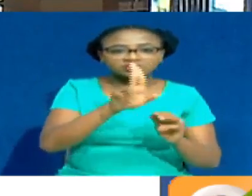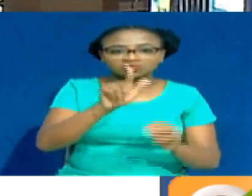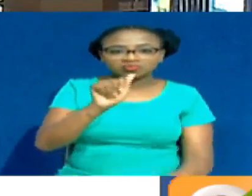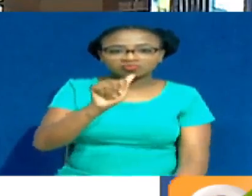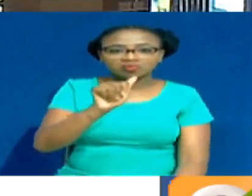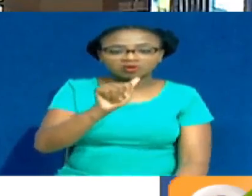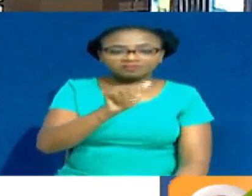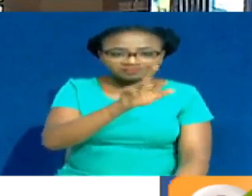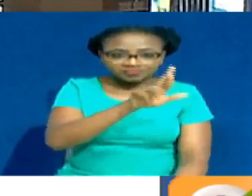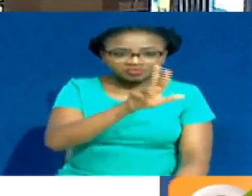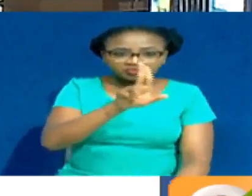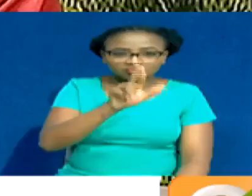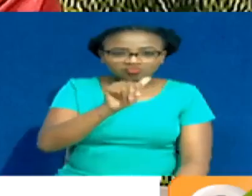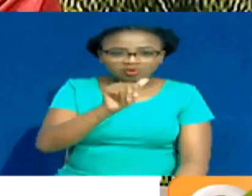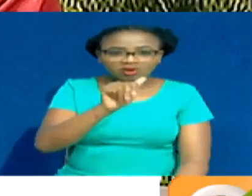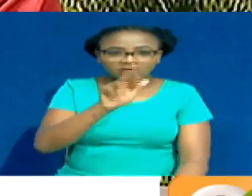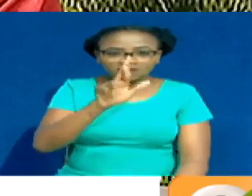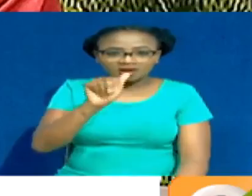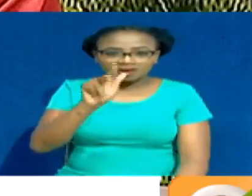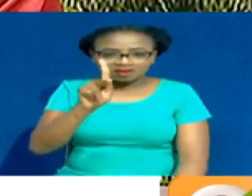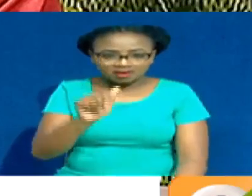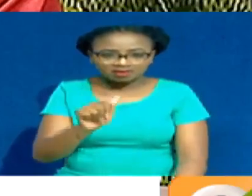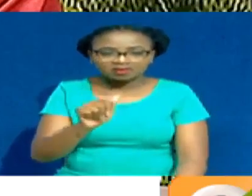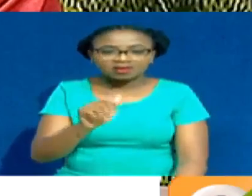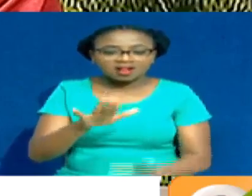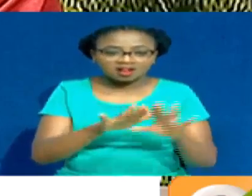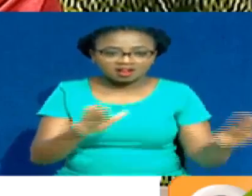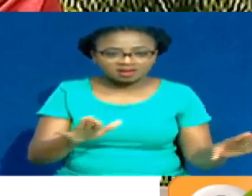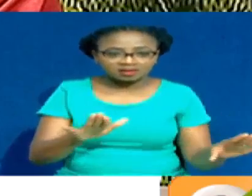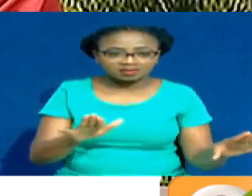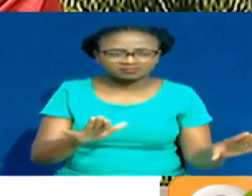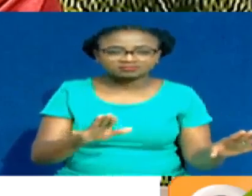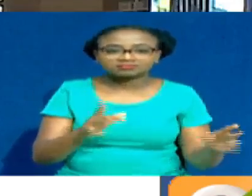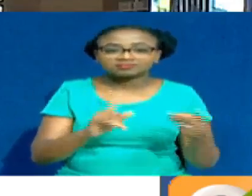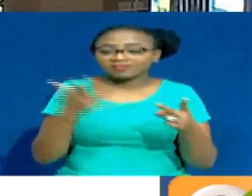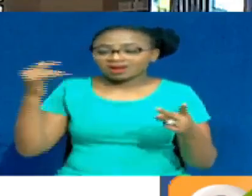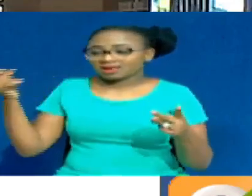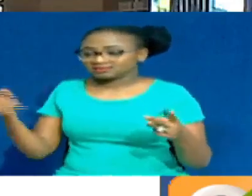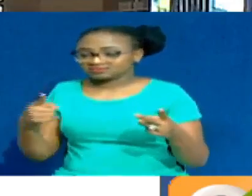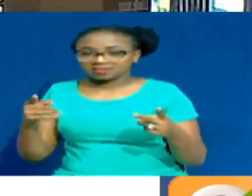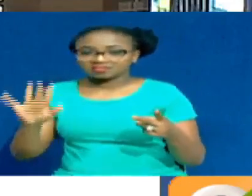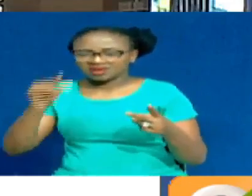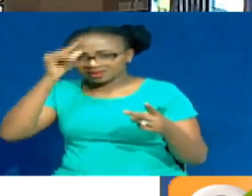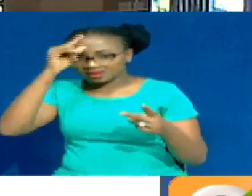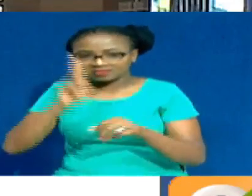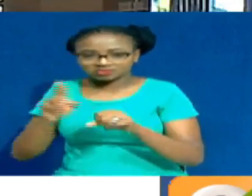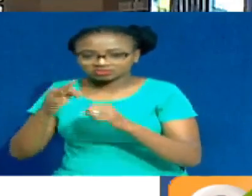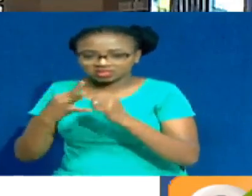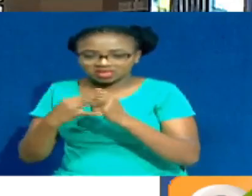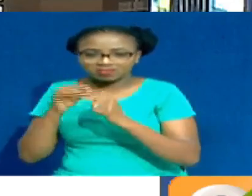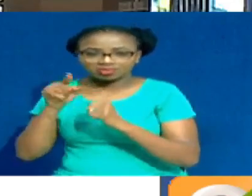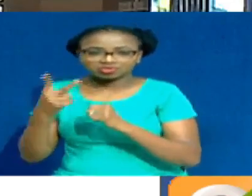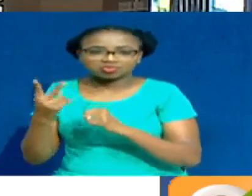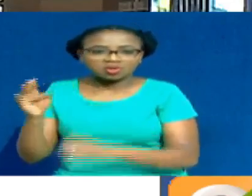land that later turned out to be public land. Now, last month, we heard of yet another attempt to have the government spend 3.2